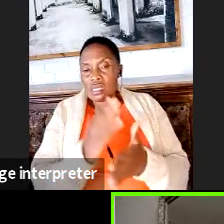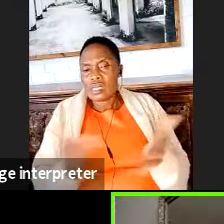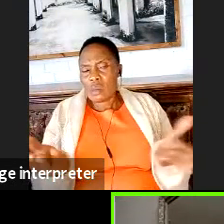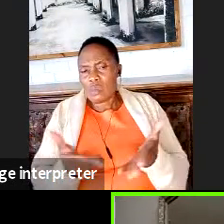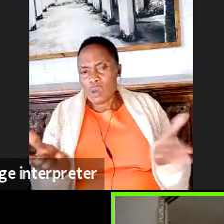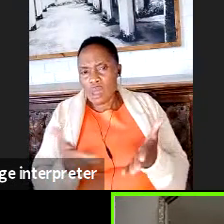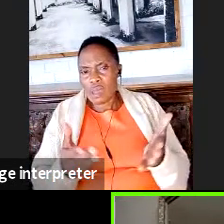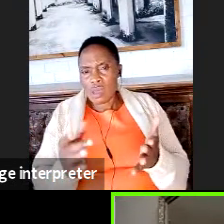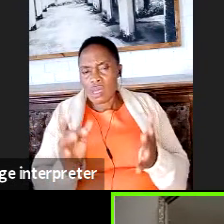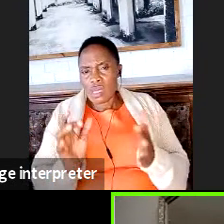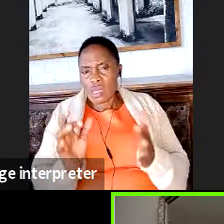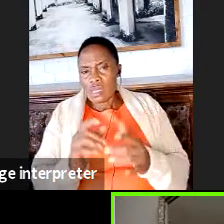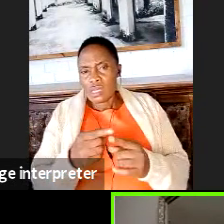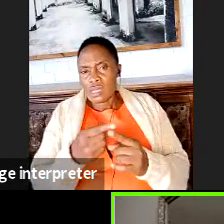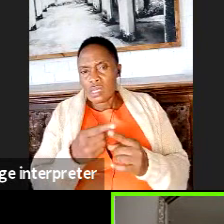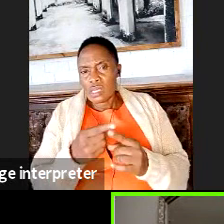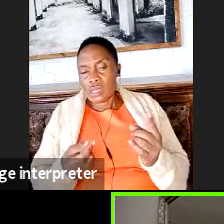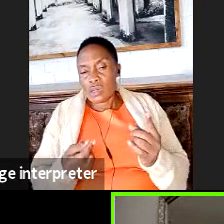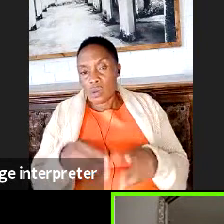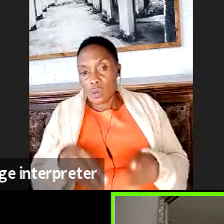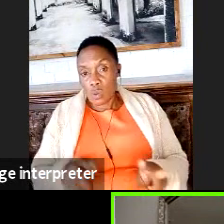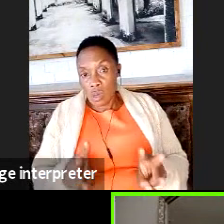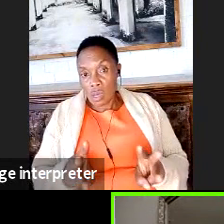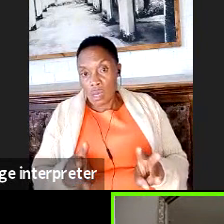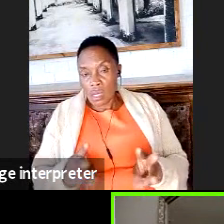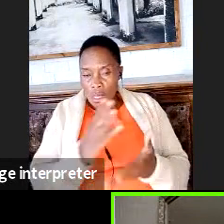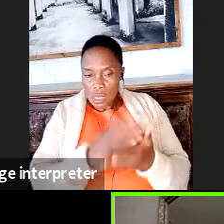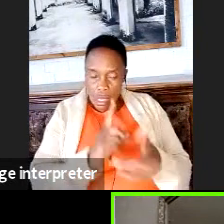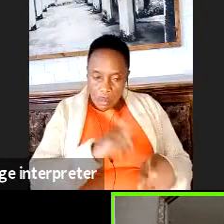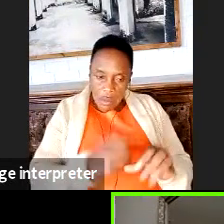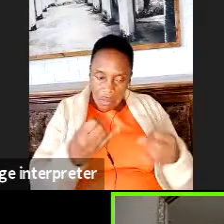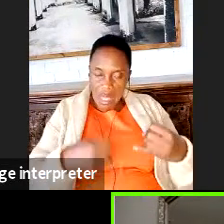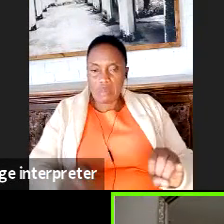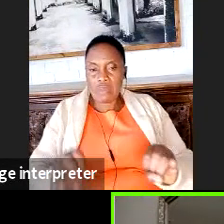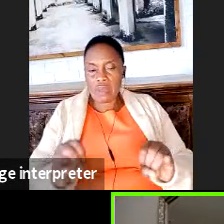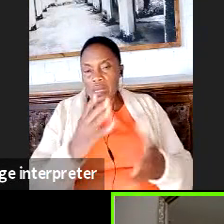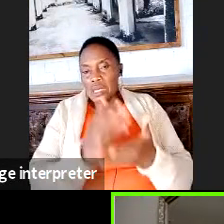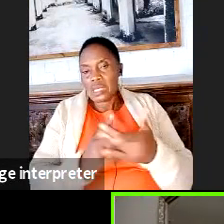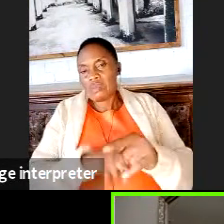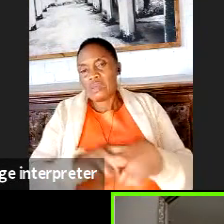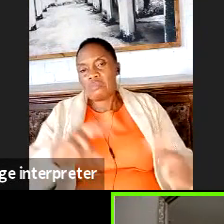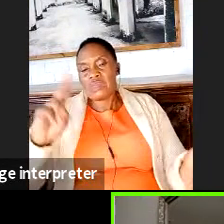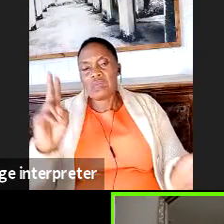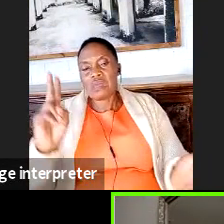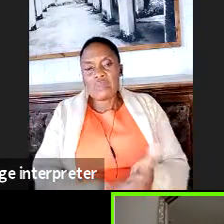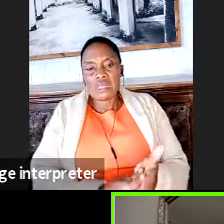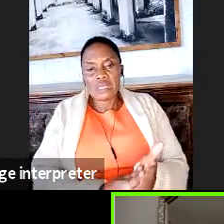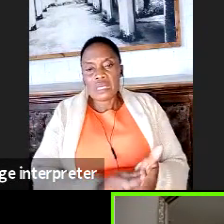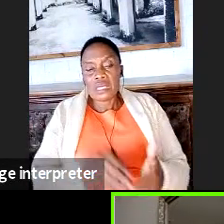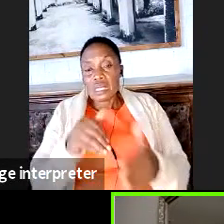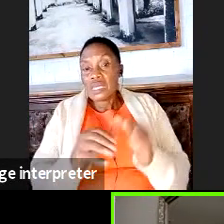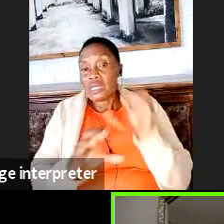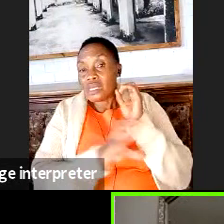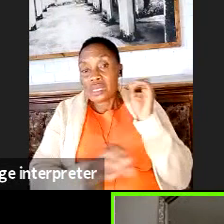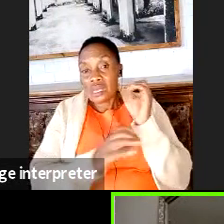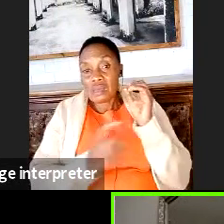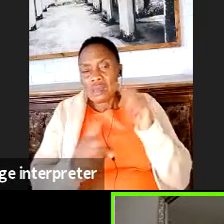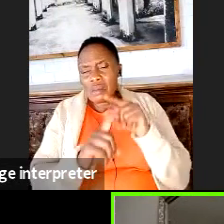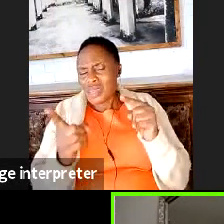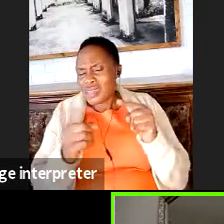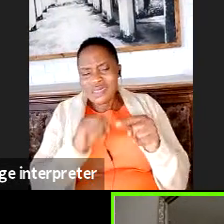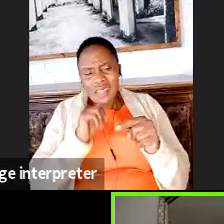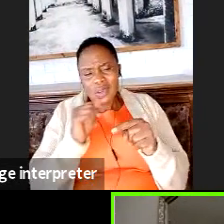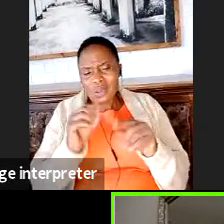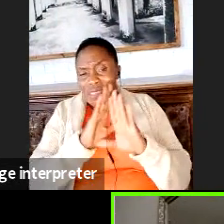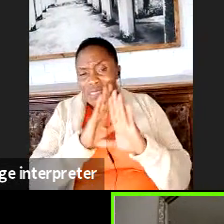digital aspect to it. They get implemented, or they get passed in the countries, and they just don't fit within the